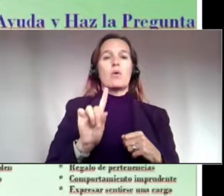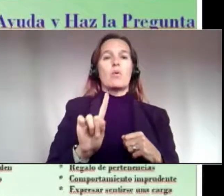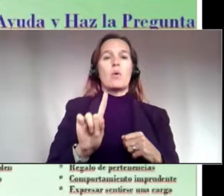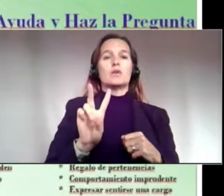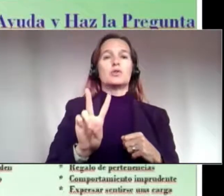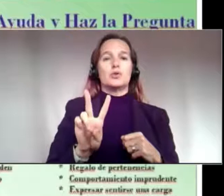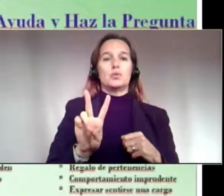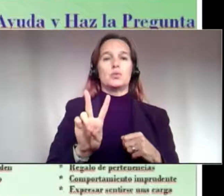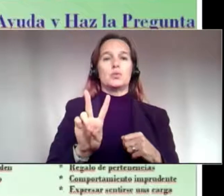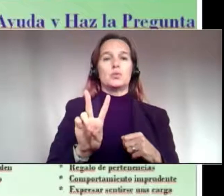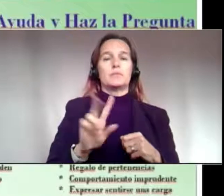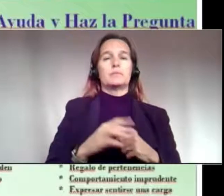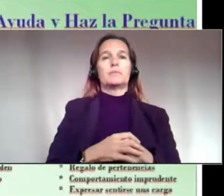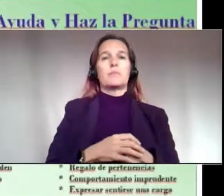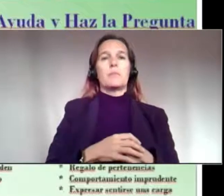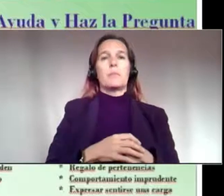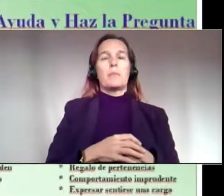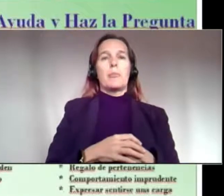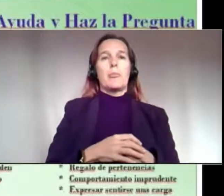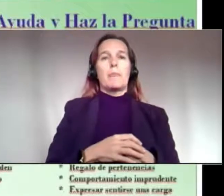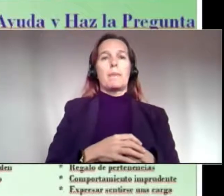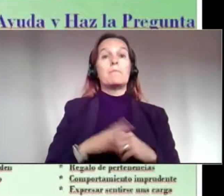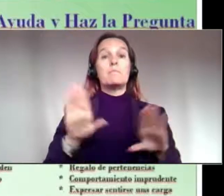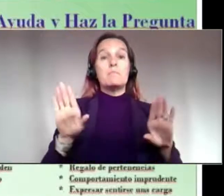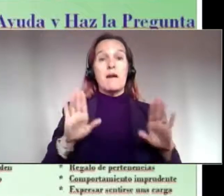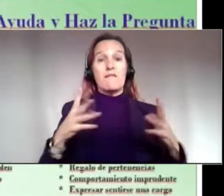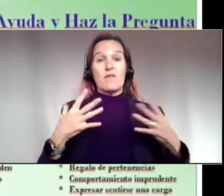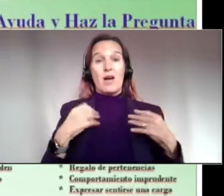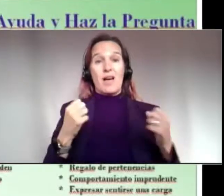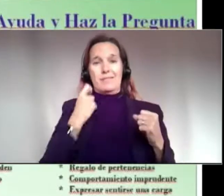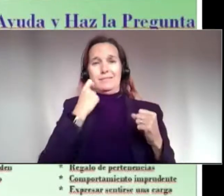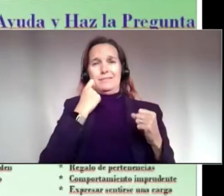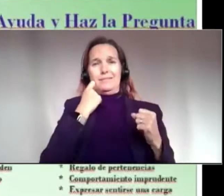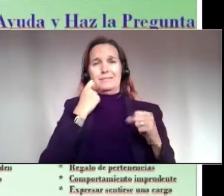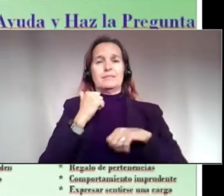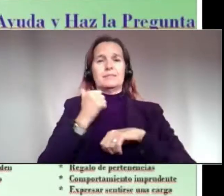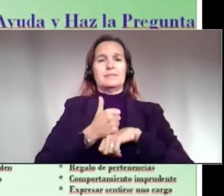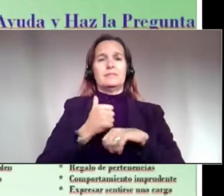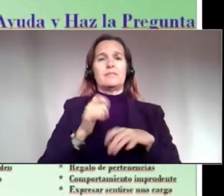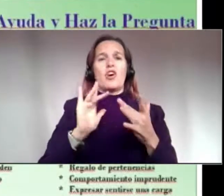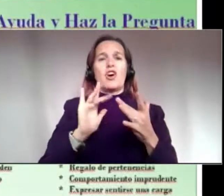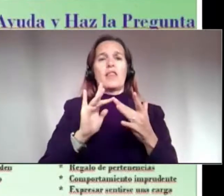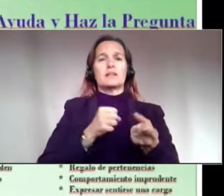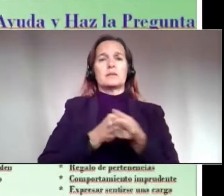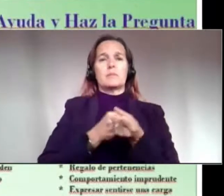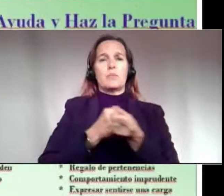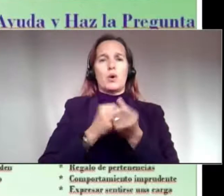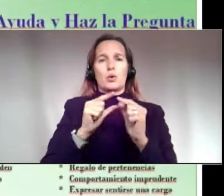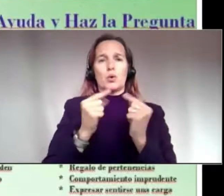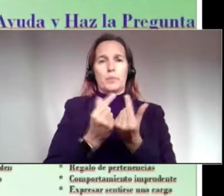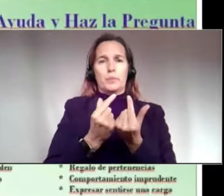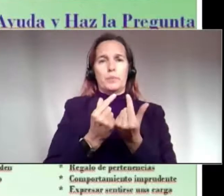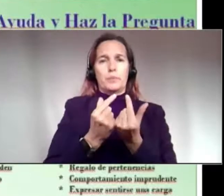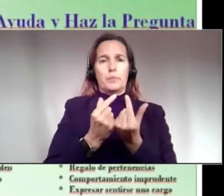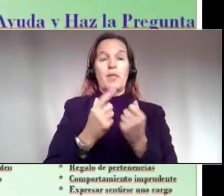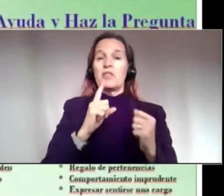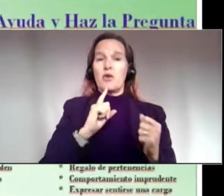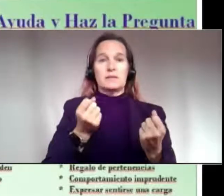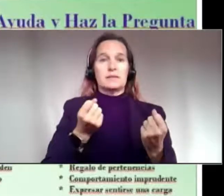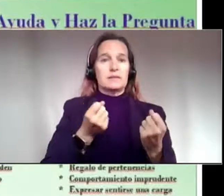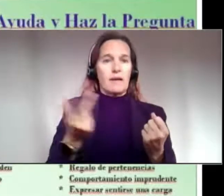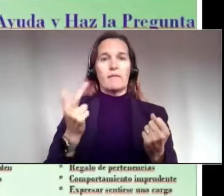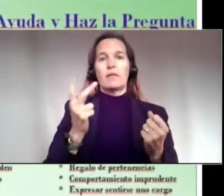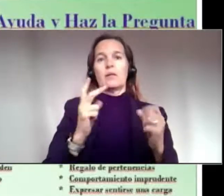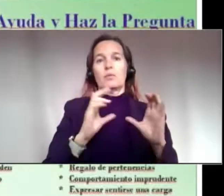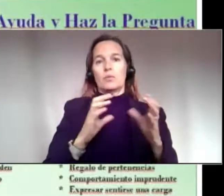1-855-845-7412. Behavioral Health just started offering online support groups to our community. There are a variety of group topics, and they are